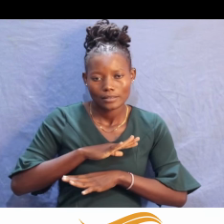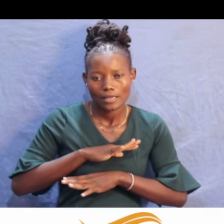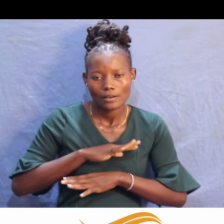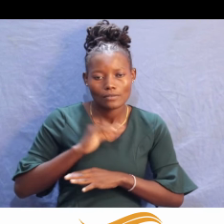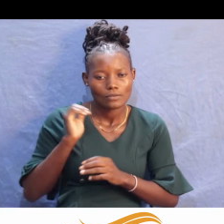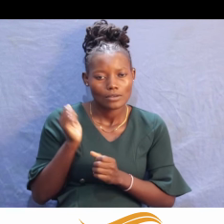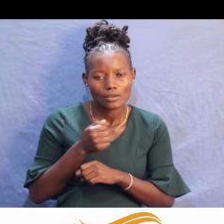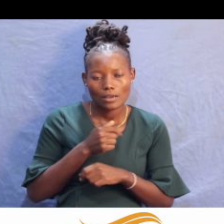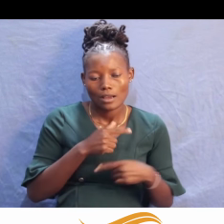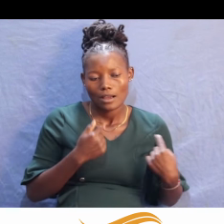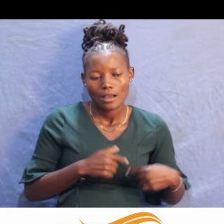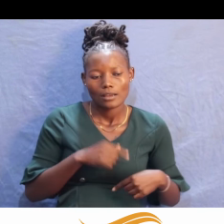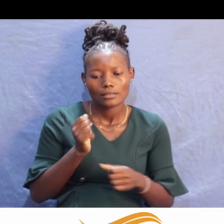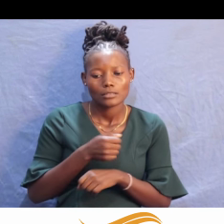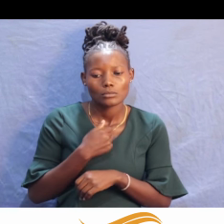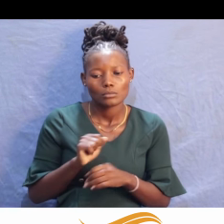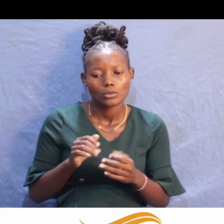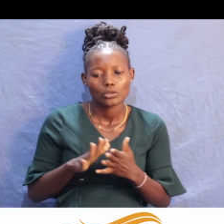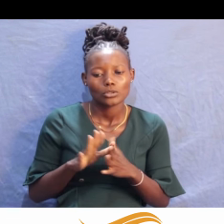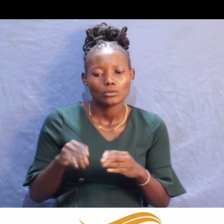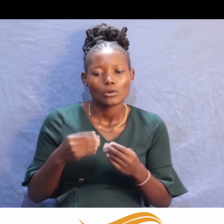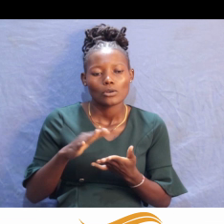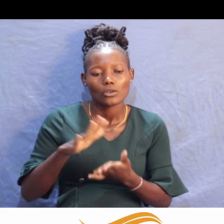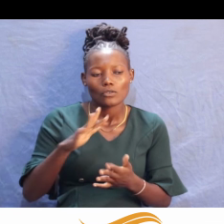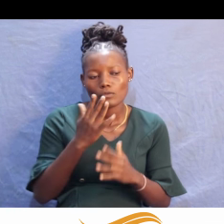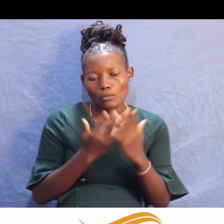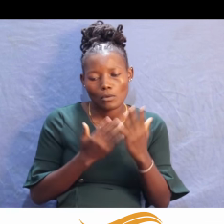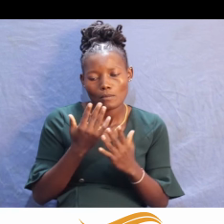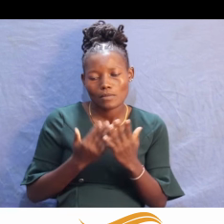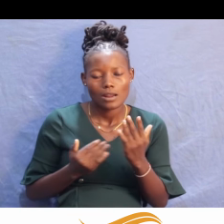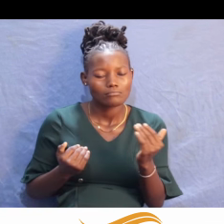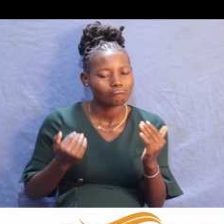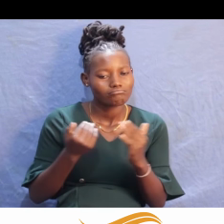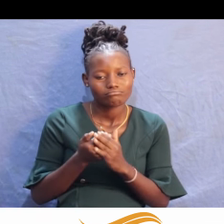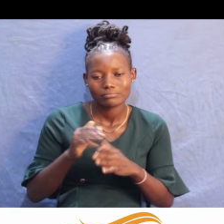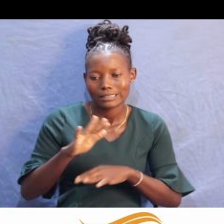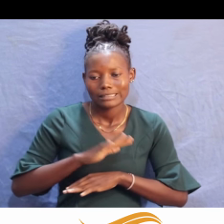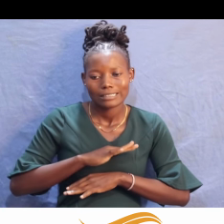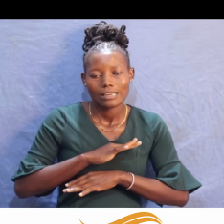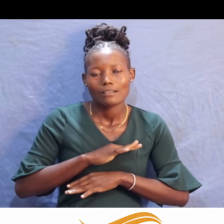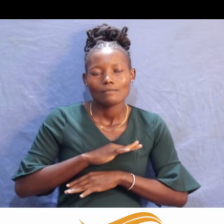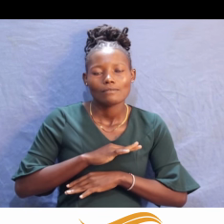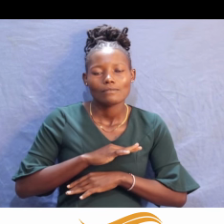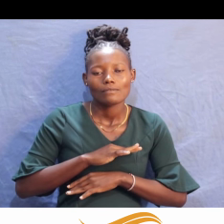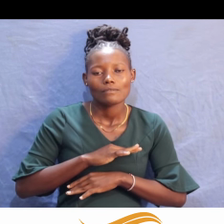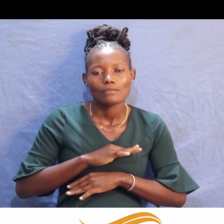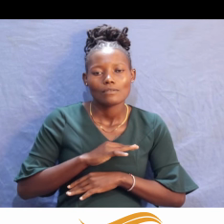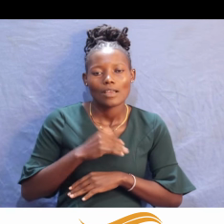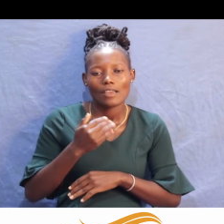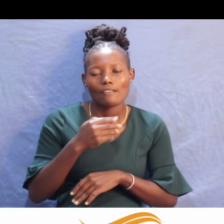any more blood. It just has reached its maximum stroke volume, or the maximum amount of blood it can pump per